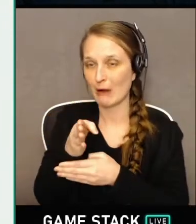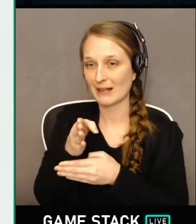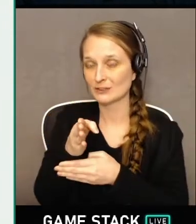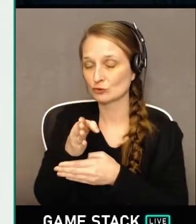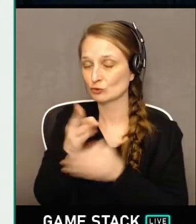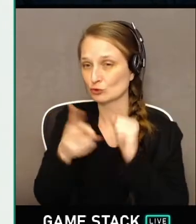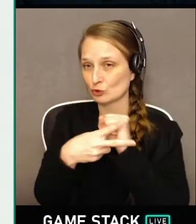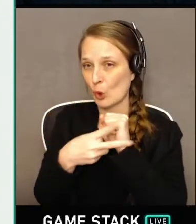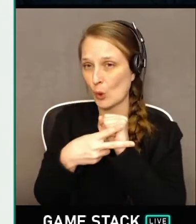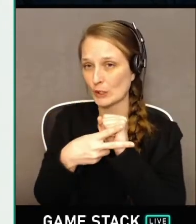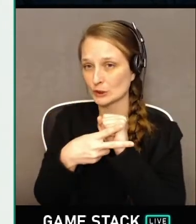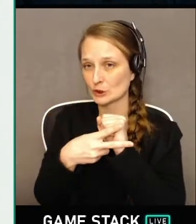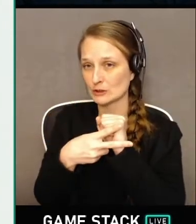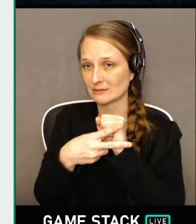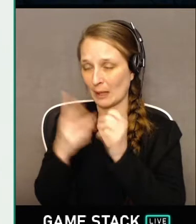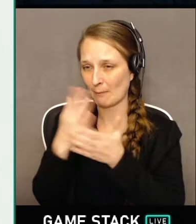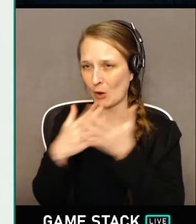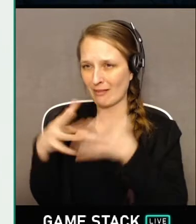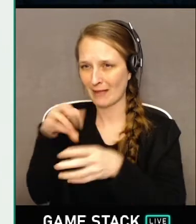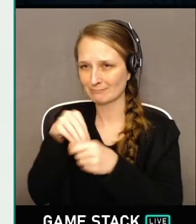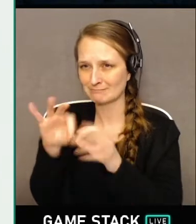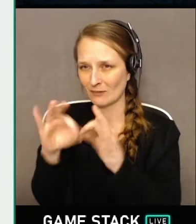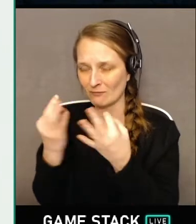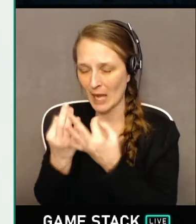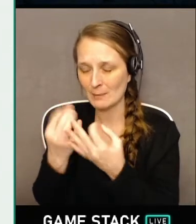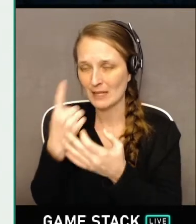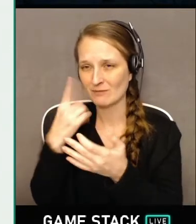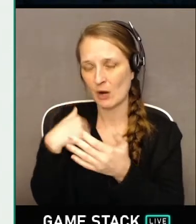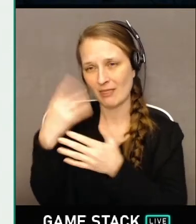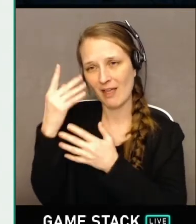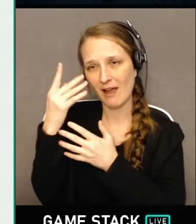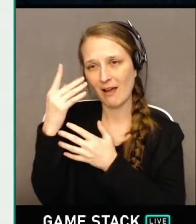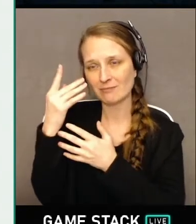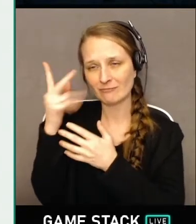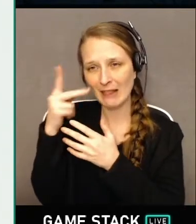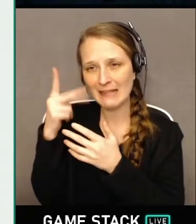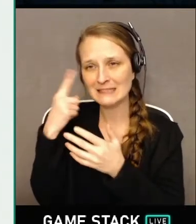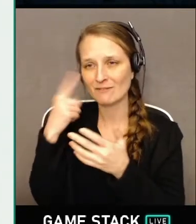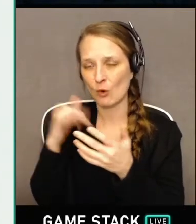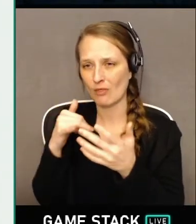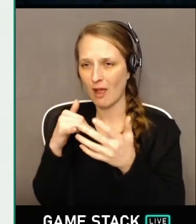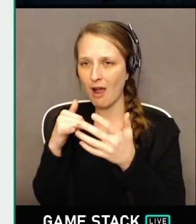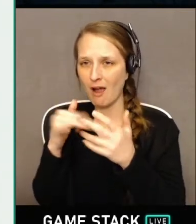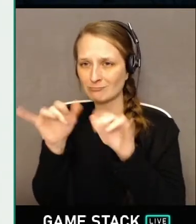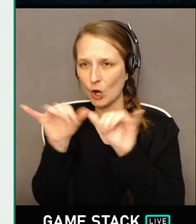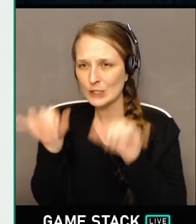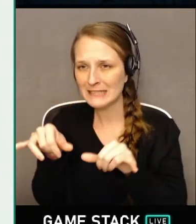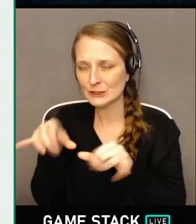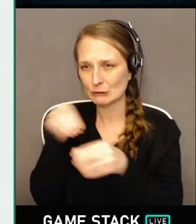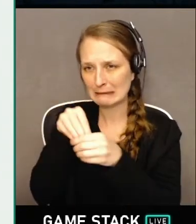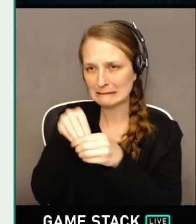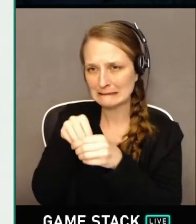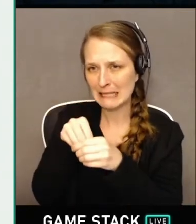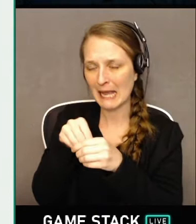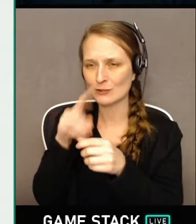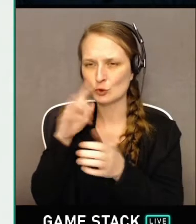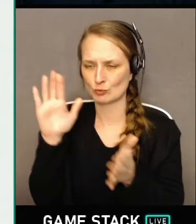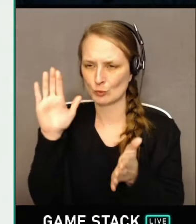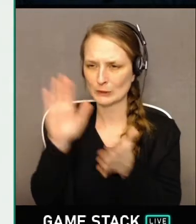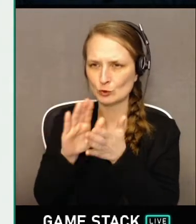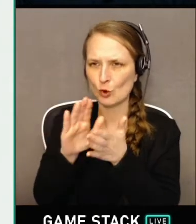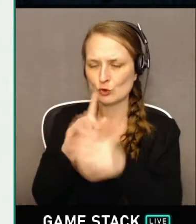family, as part of the Velocity architecture on Xbox Series X and Series S to substantially reduce long loading